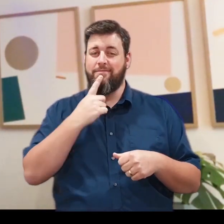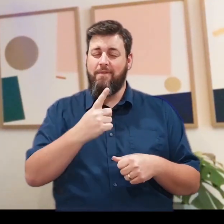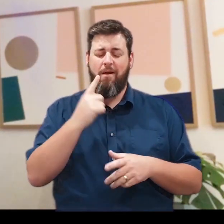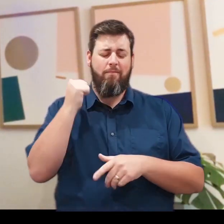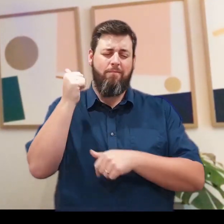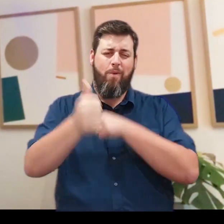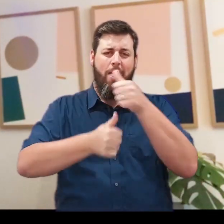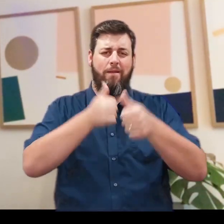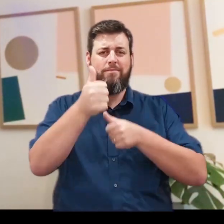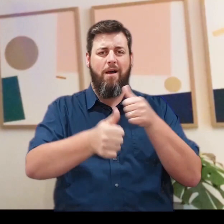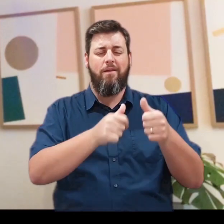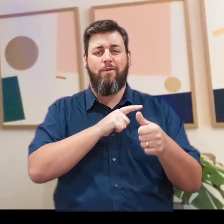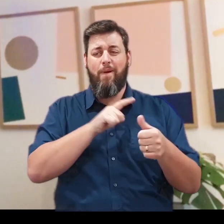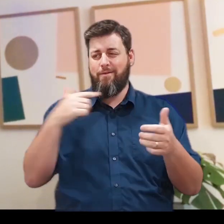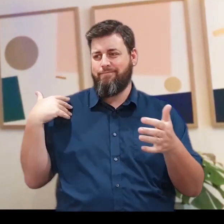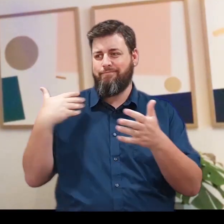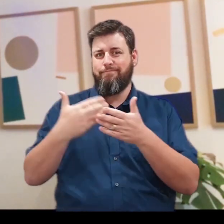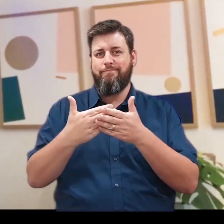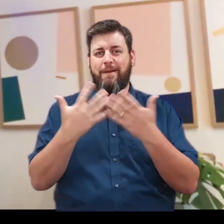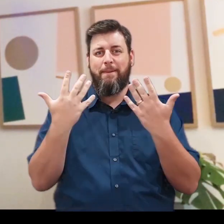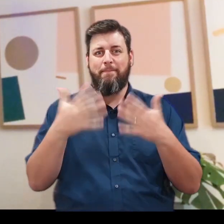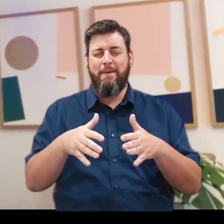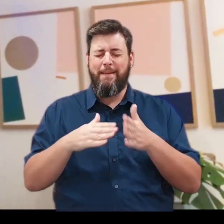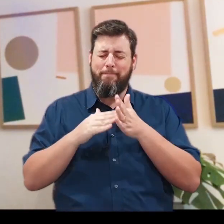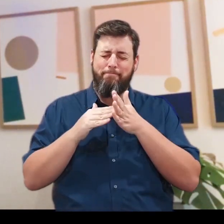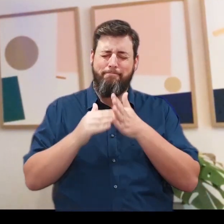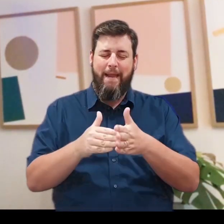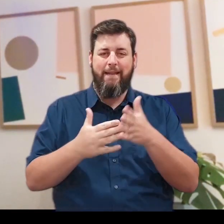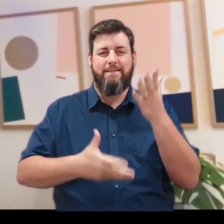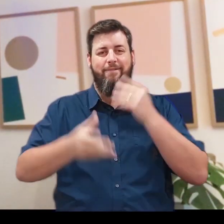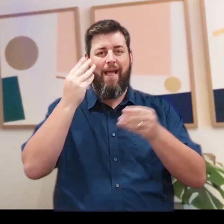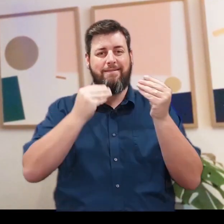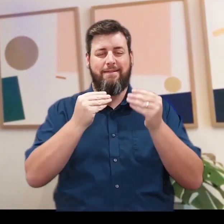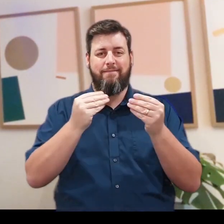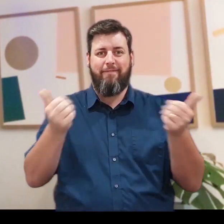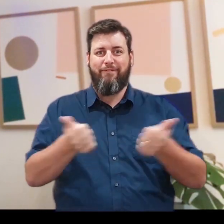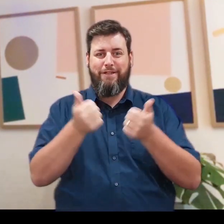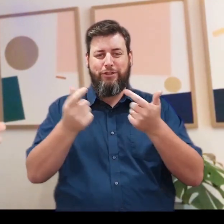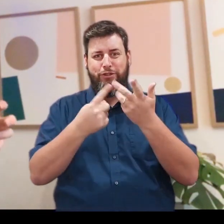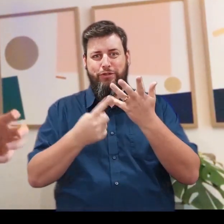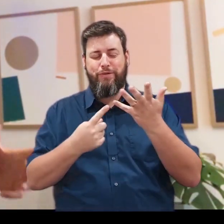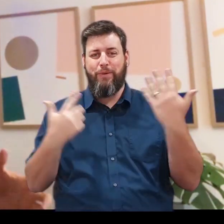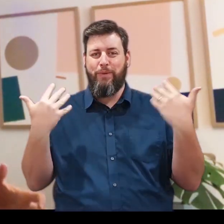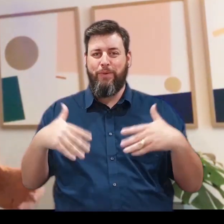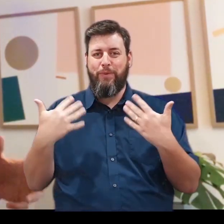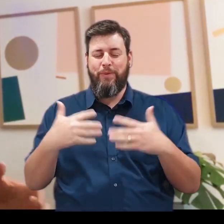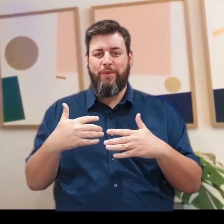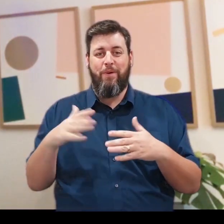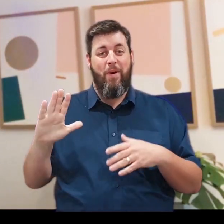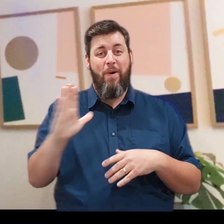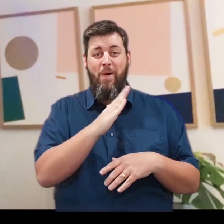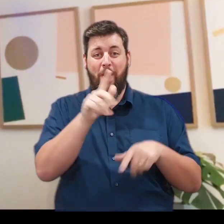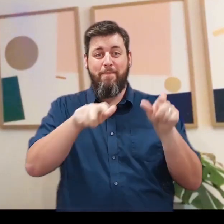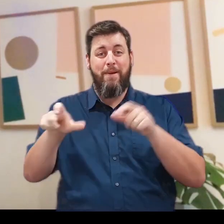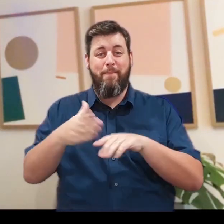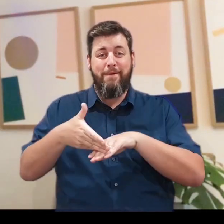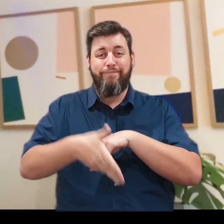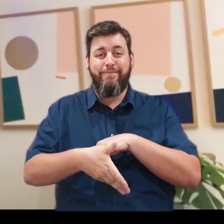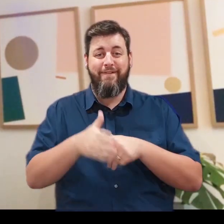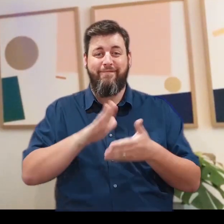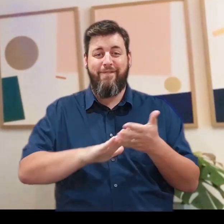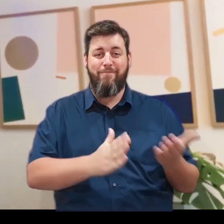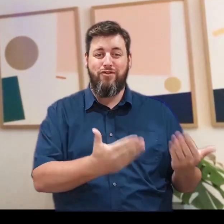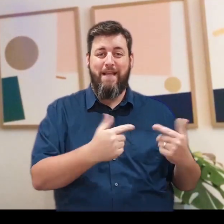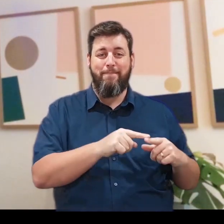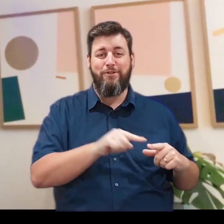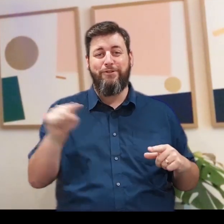you for completing millions of lessons over the past couple of weeks. Everybody has been working hard right from reception class all